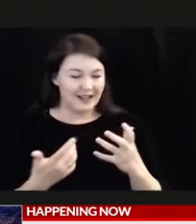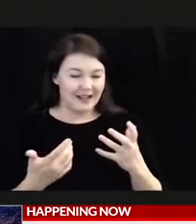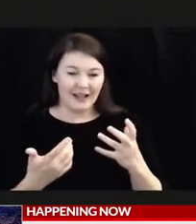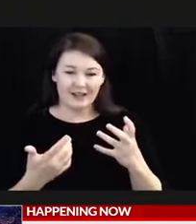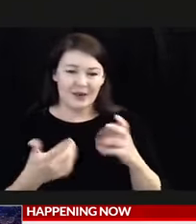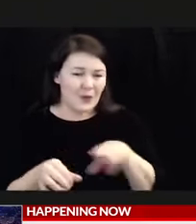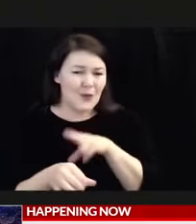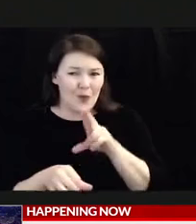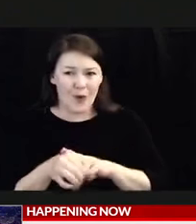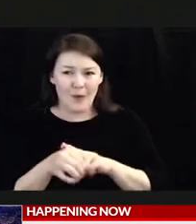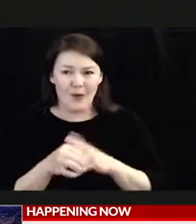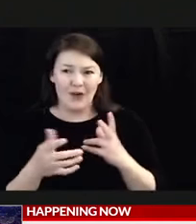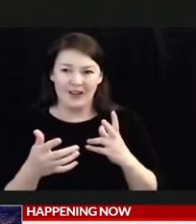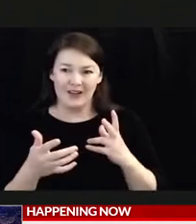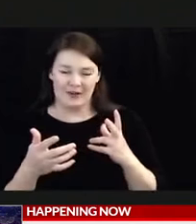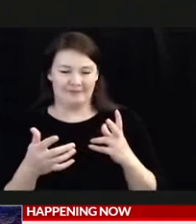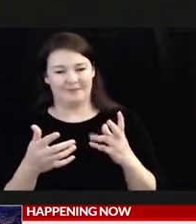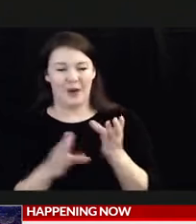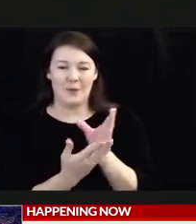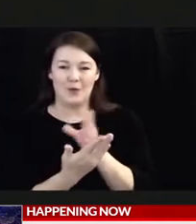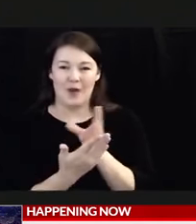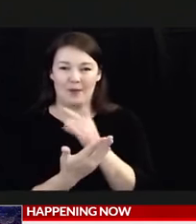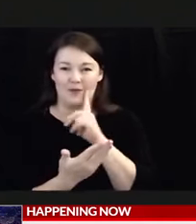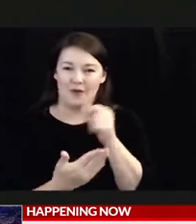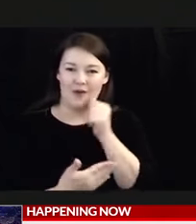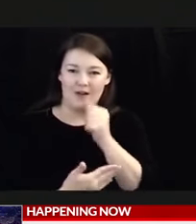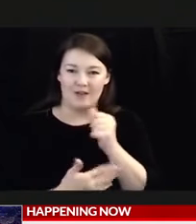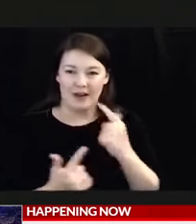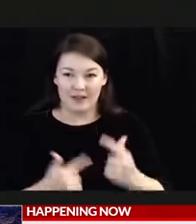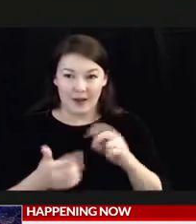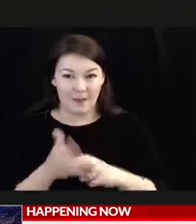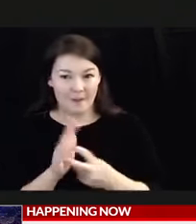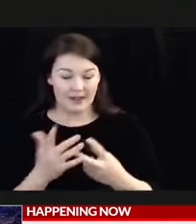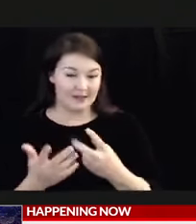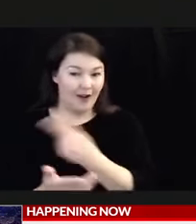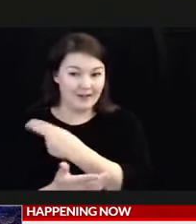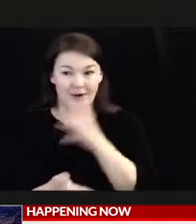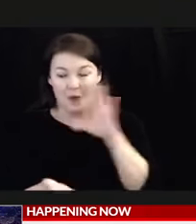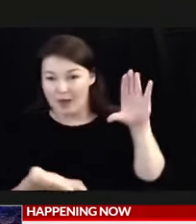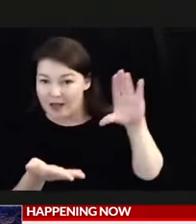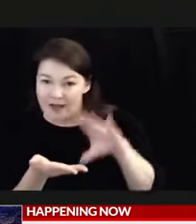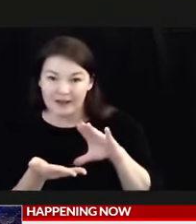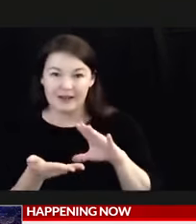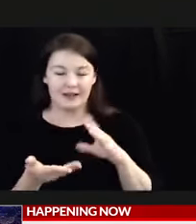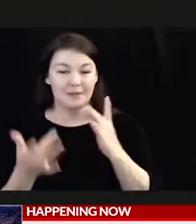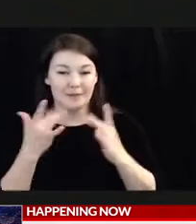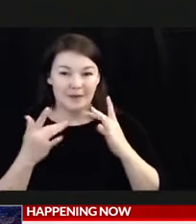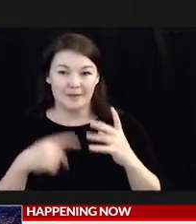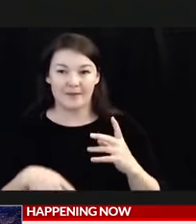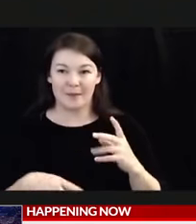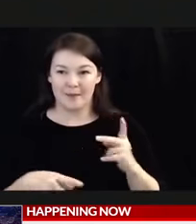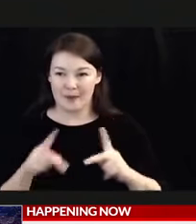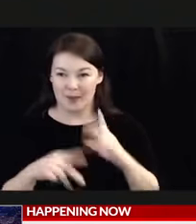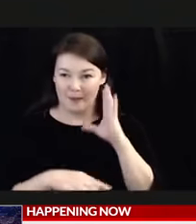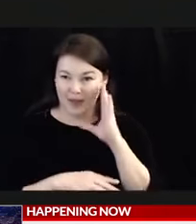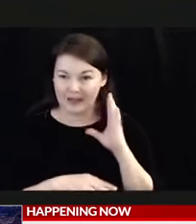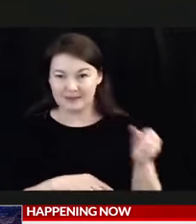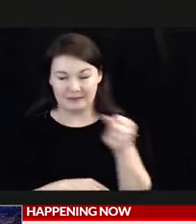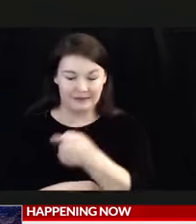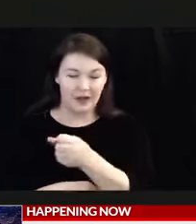living. And our hospitals are no longer full, and it's no longer a crisis, and it's no longer a pandemic. We have the ability to